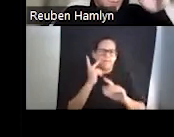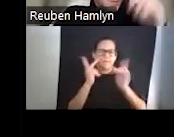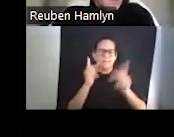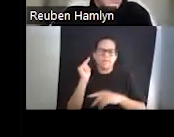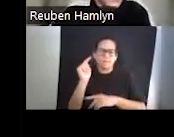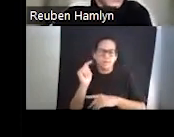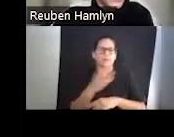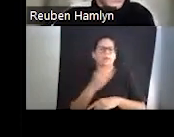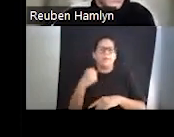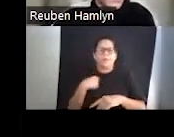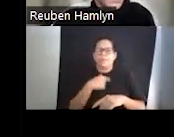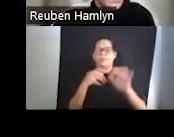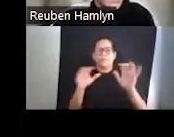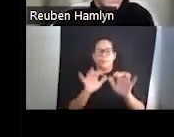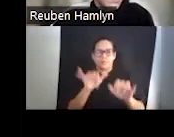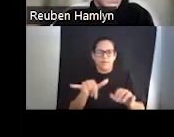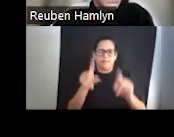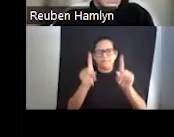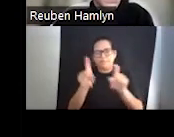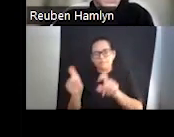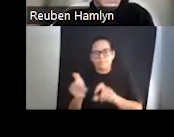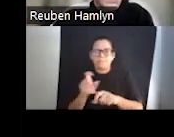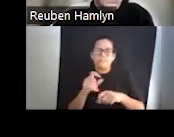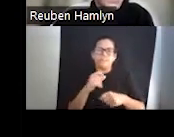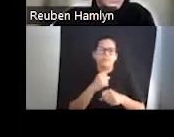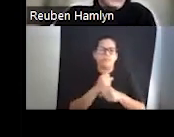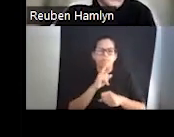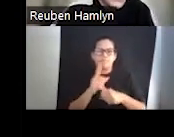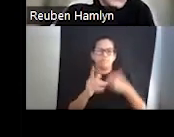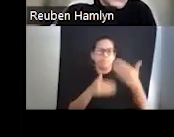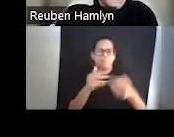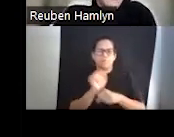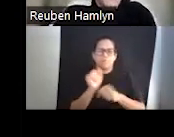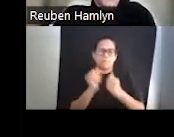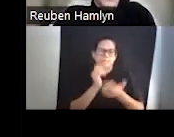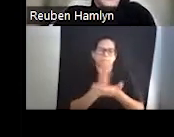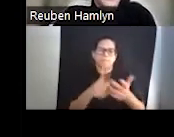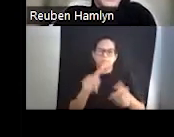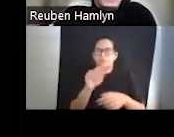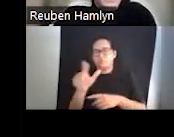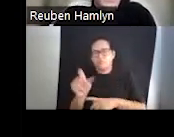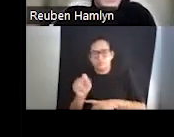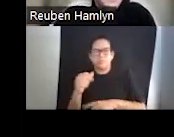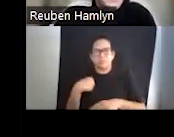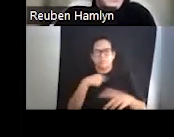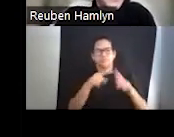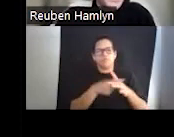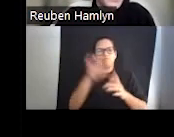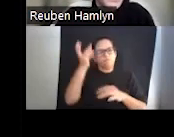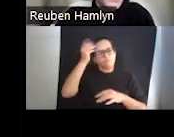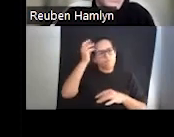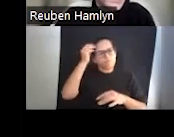as we were doing that experimentation, my colleague Shireen and Ryan working with some of these tools, what we started thinking